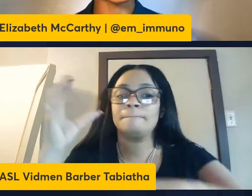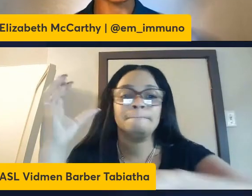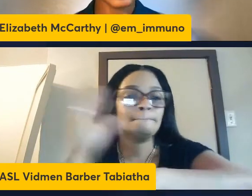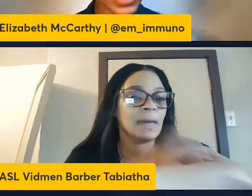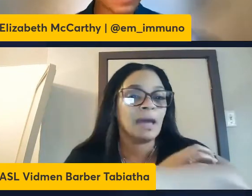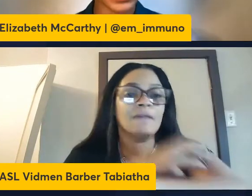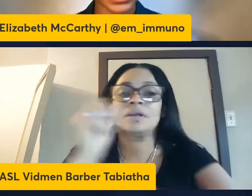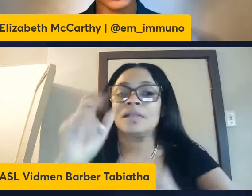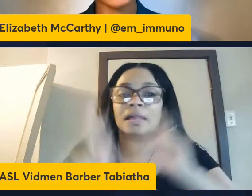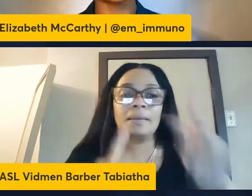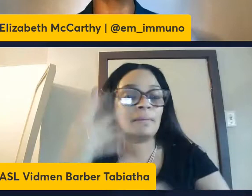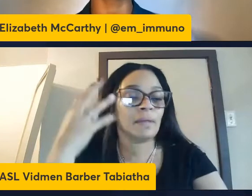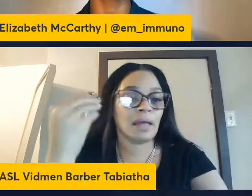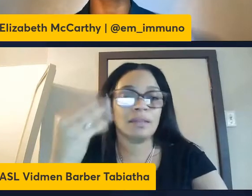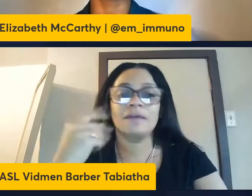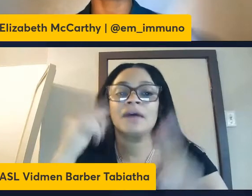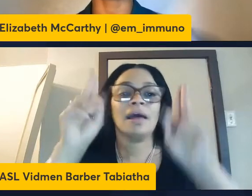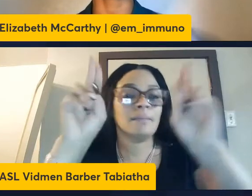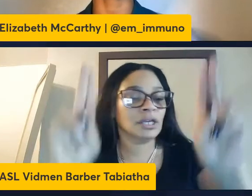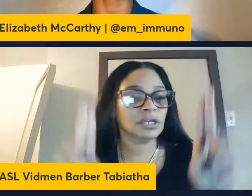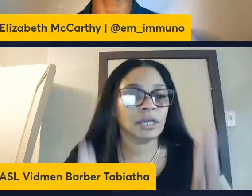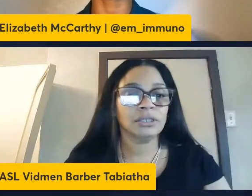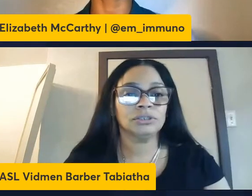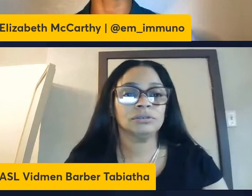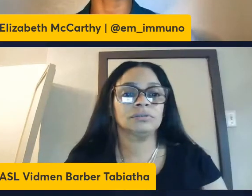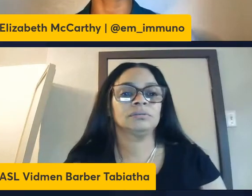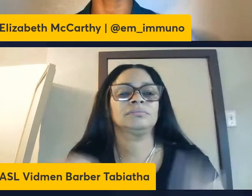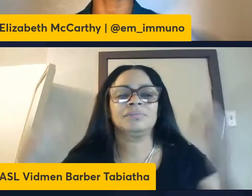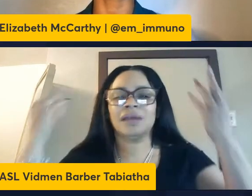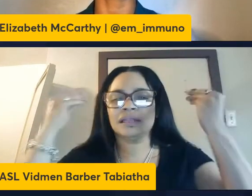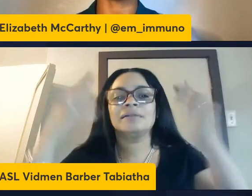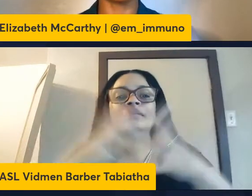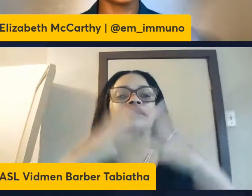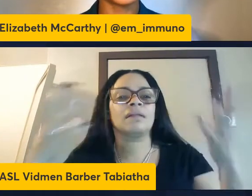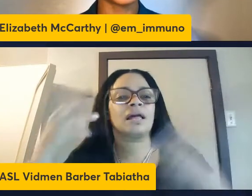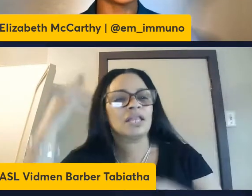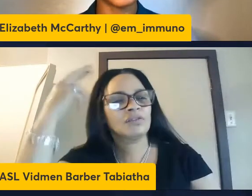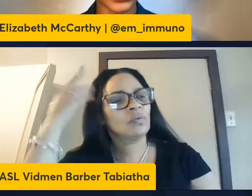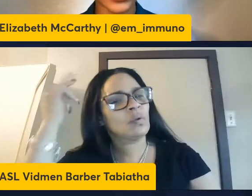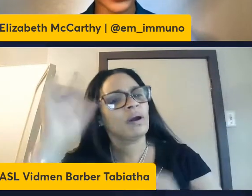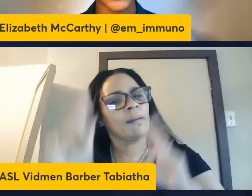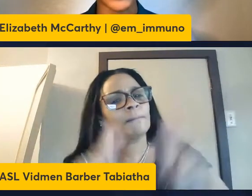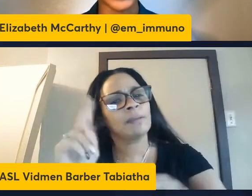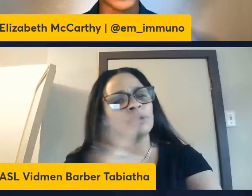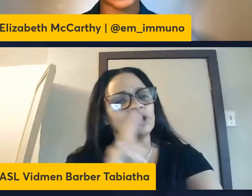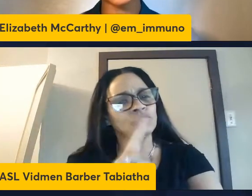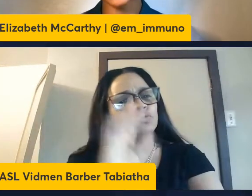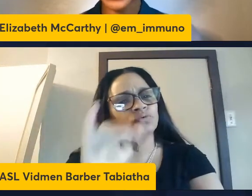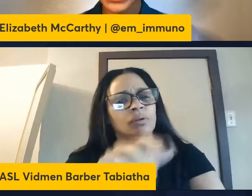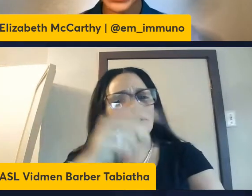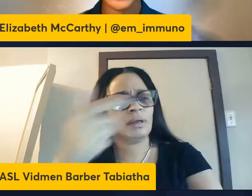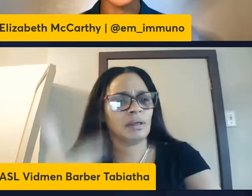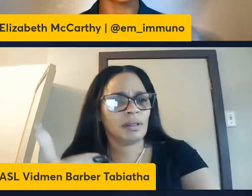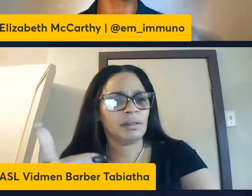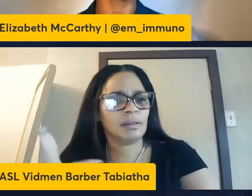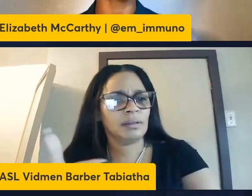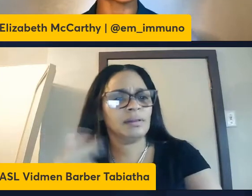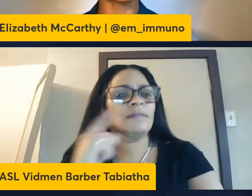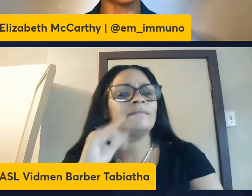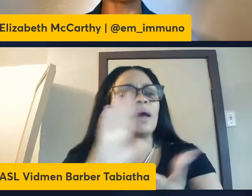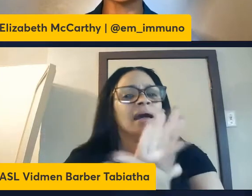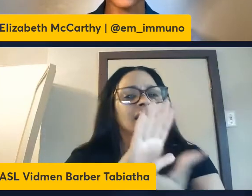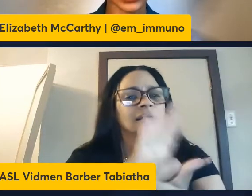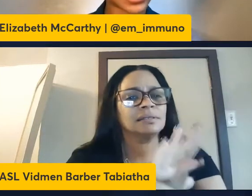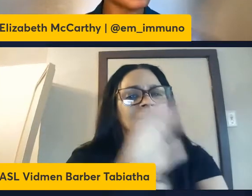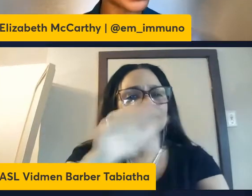lot of linear algebra applications. And I think a lot of reasons why people use one or the other in the academic setting is sort of